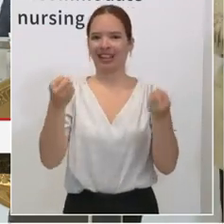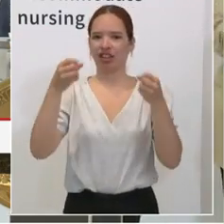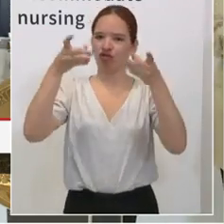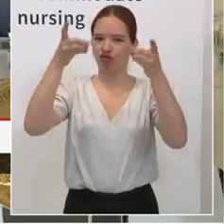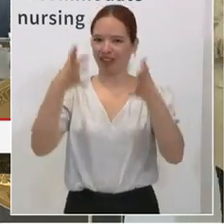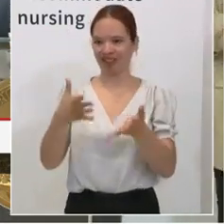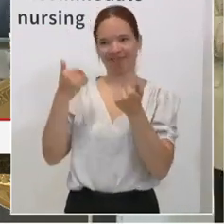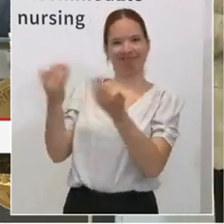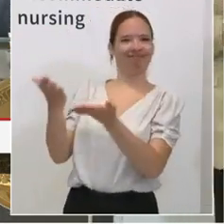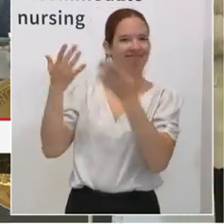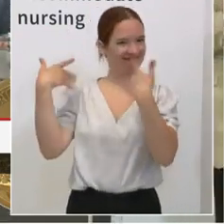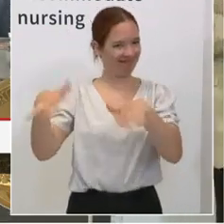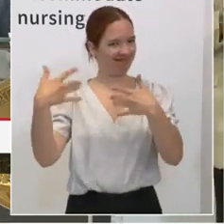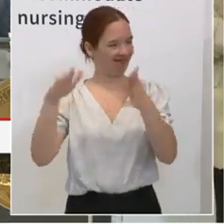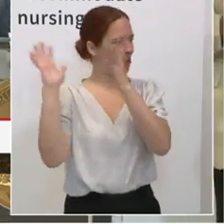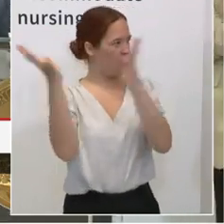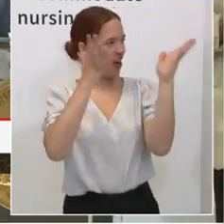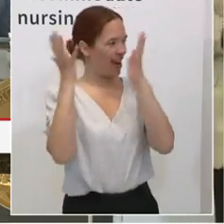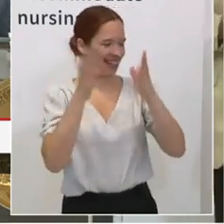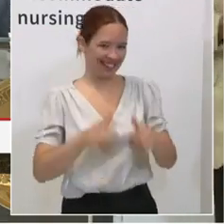applause.